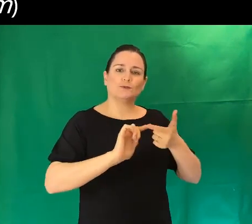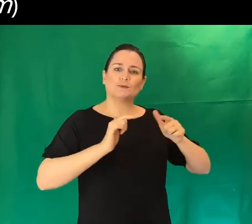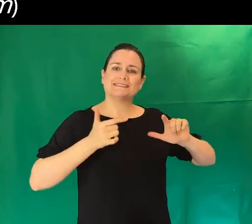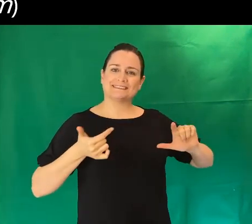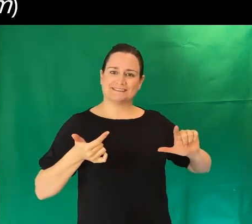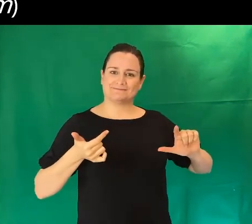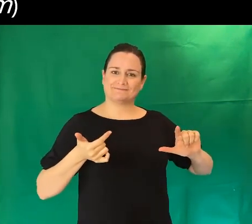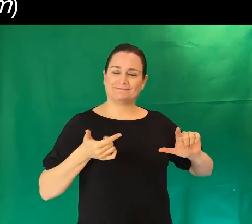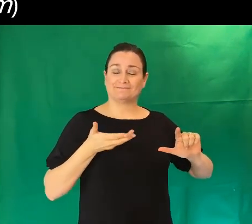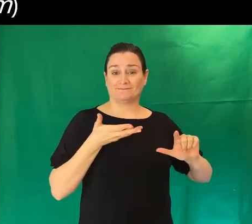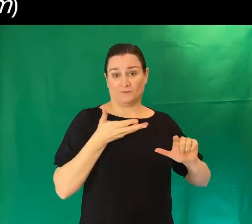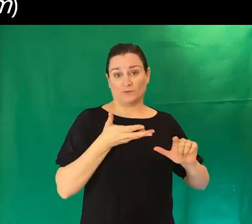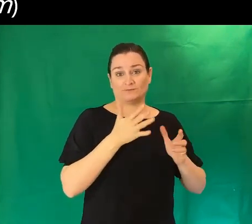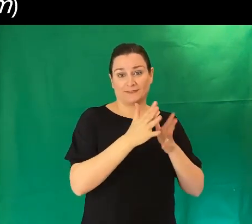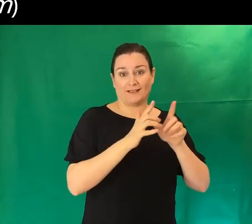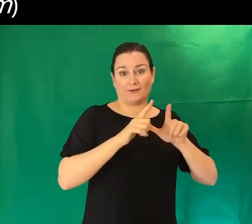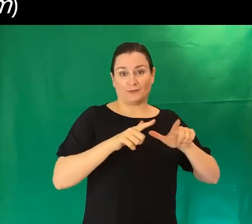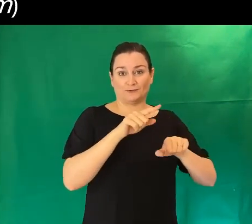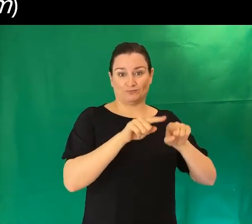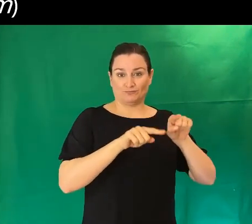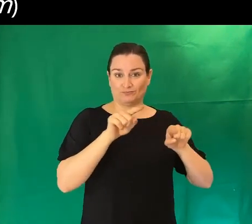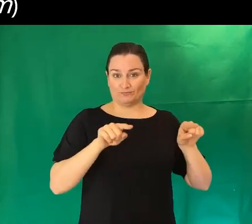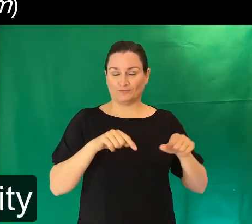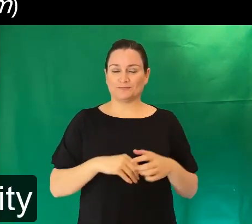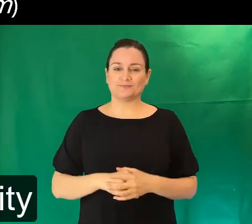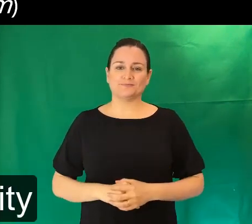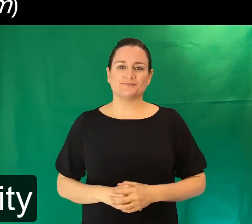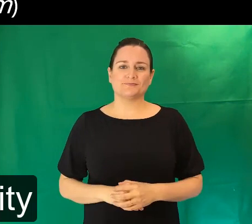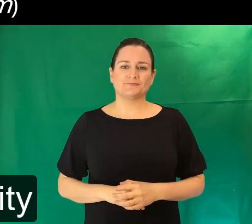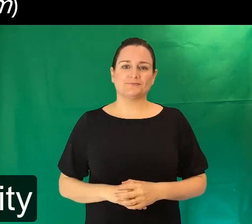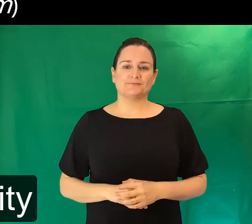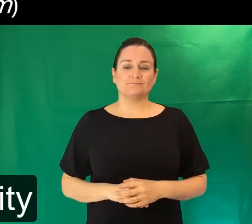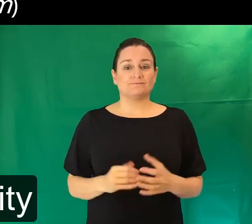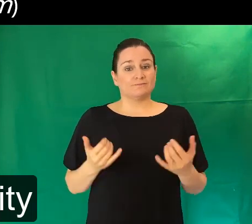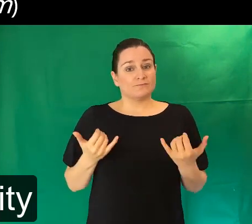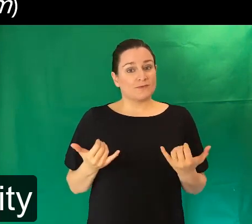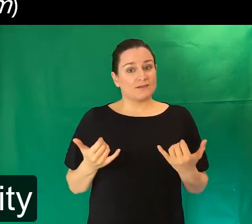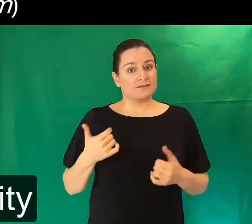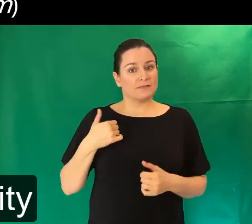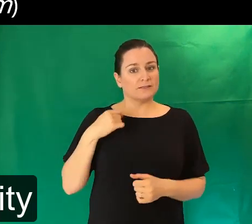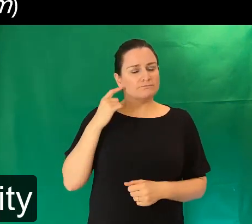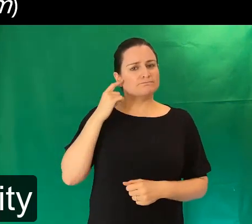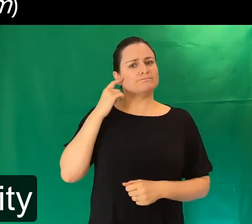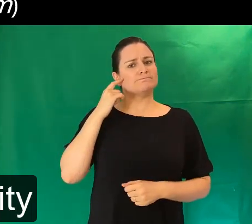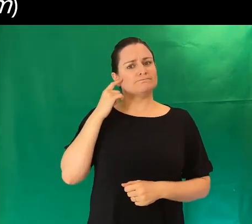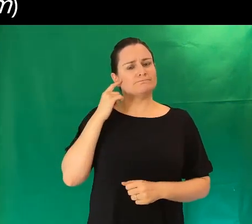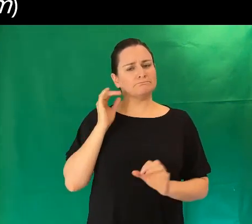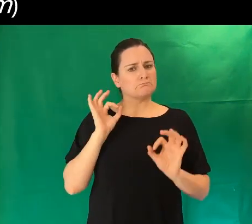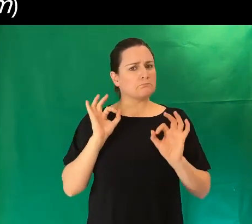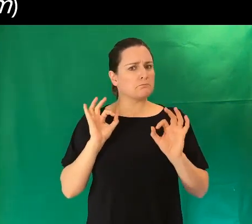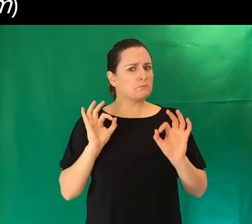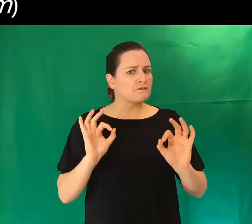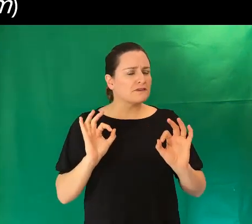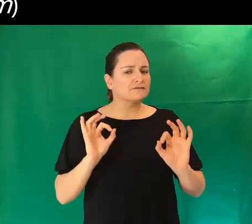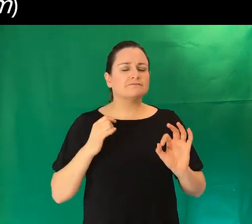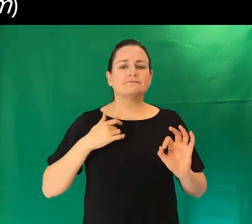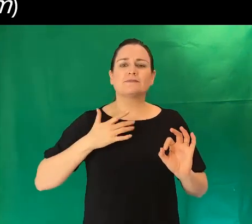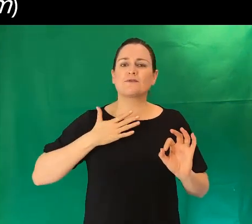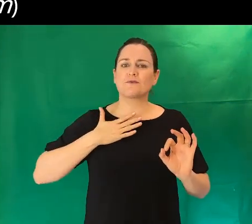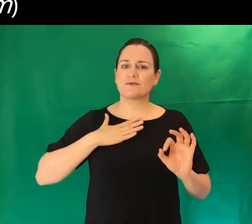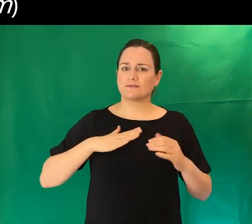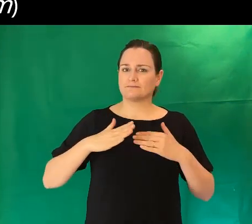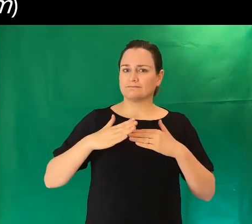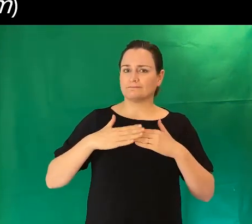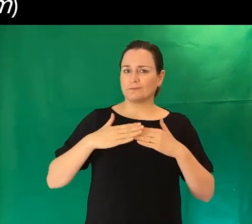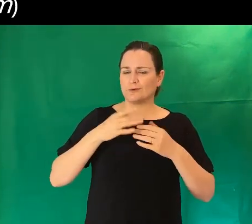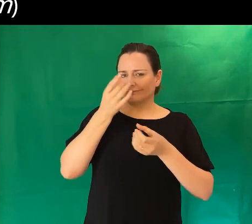sign languages. And I thought it would be useful to take this opportunity to